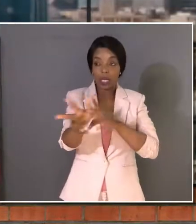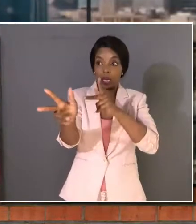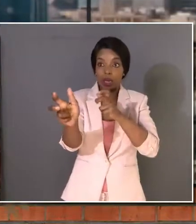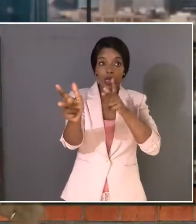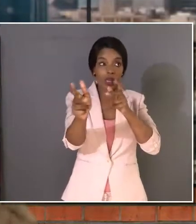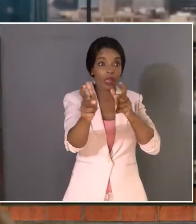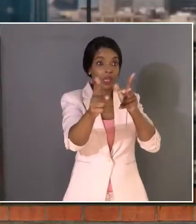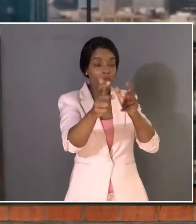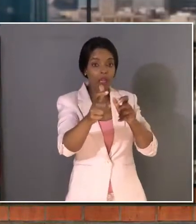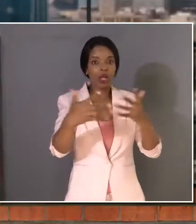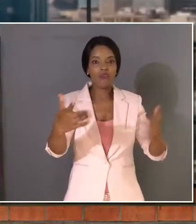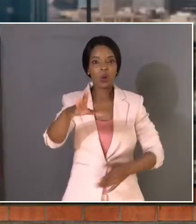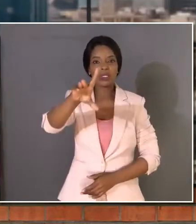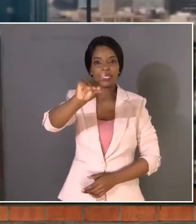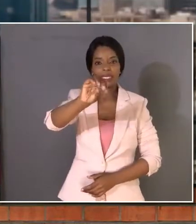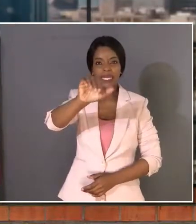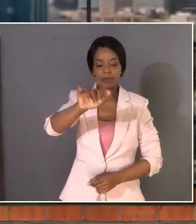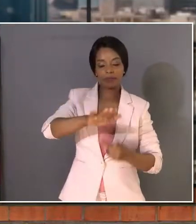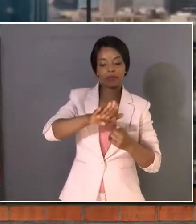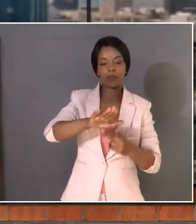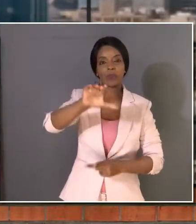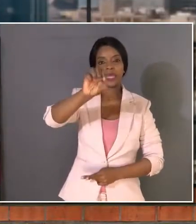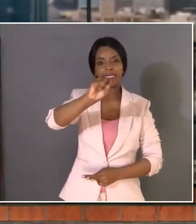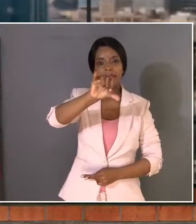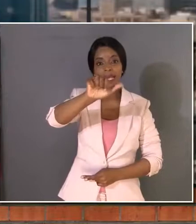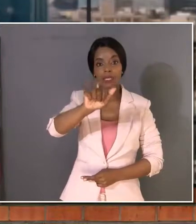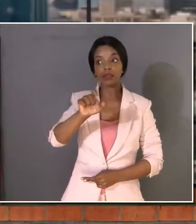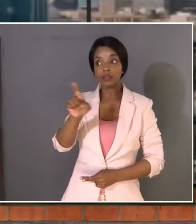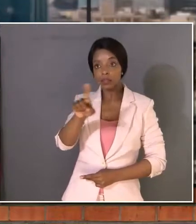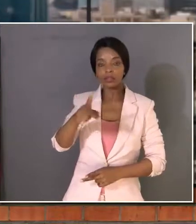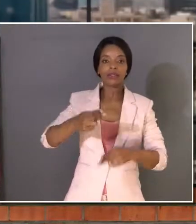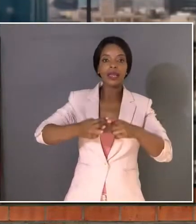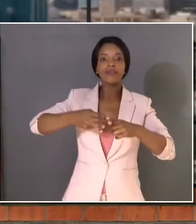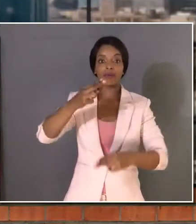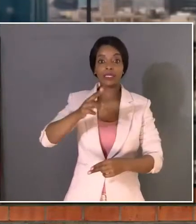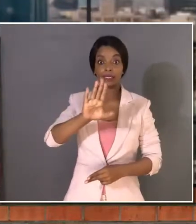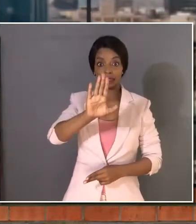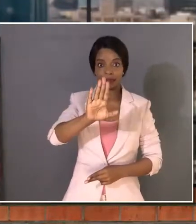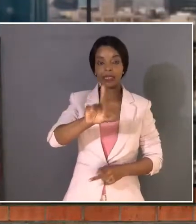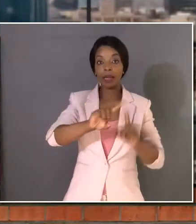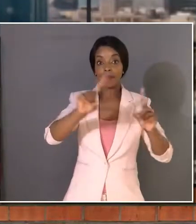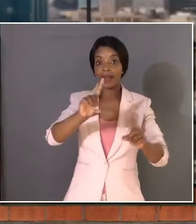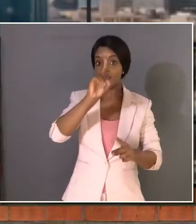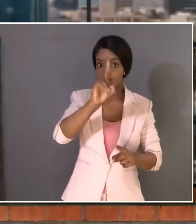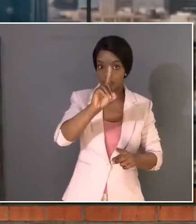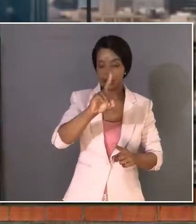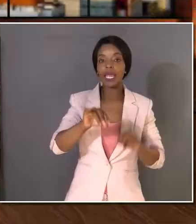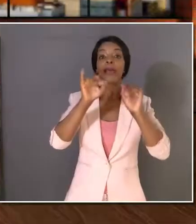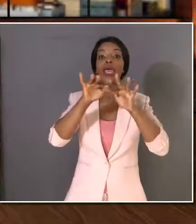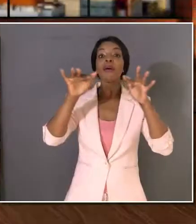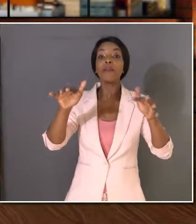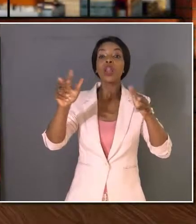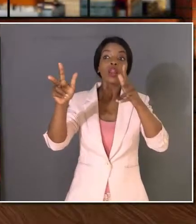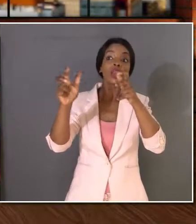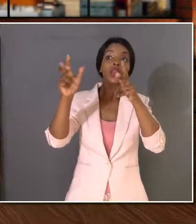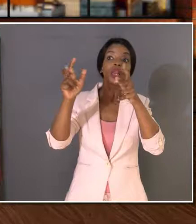there will be an Audience Choice Award as voted for by yourself, the audience. So please keep this in mind while watching the videos. The